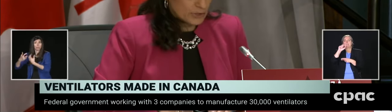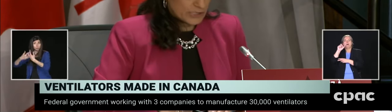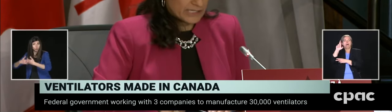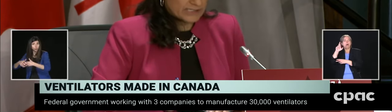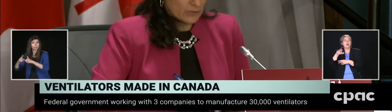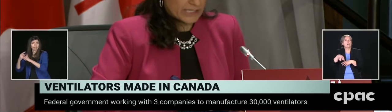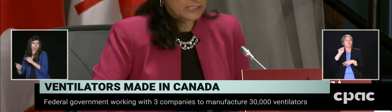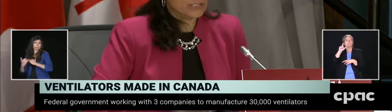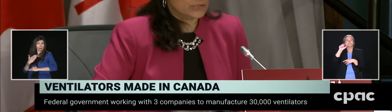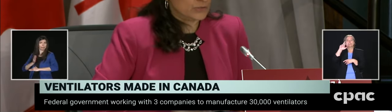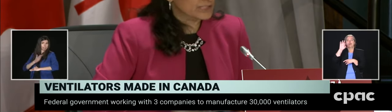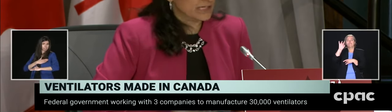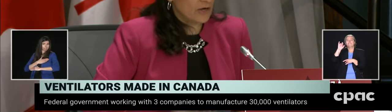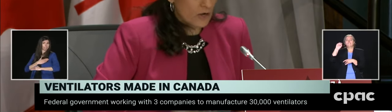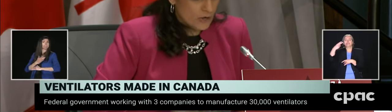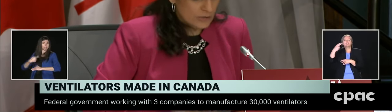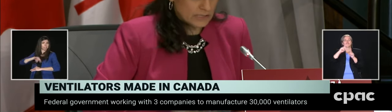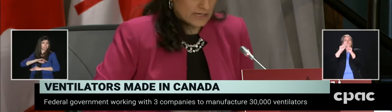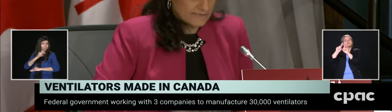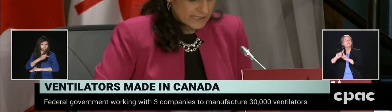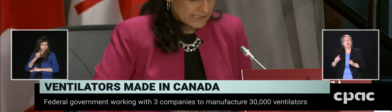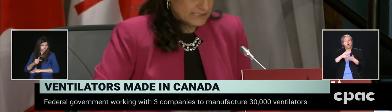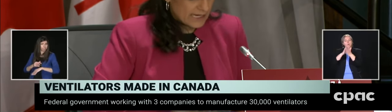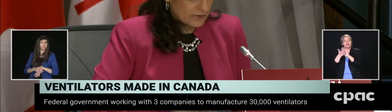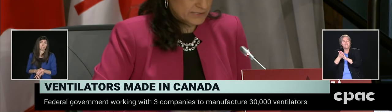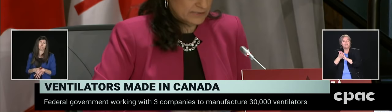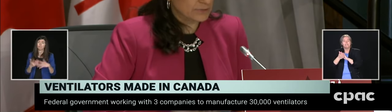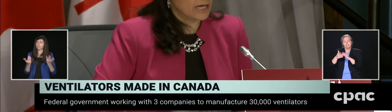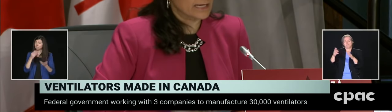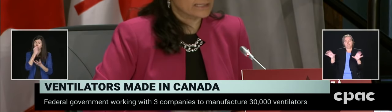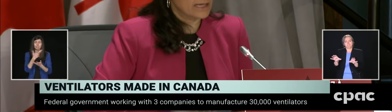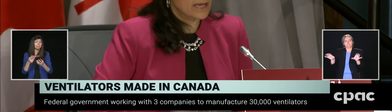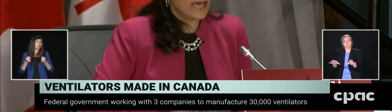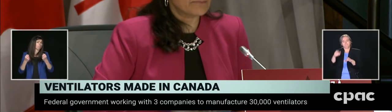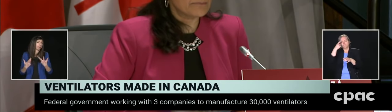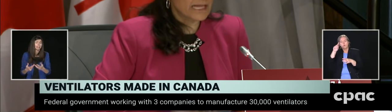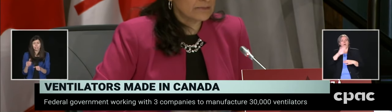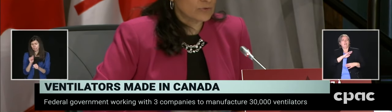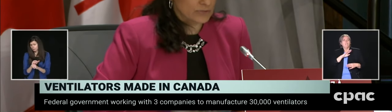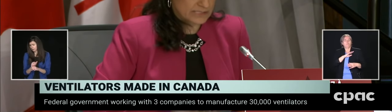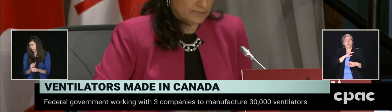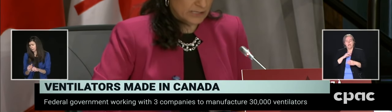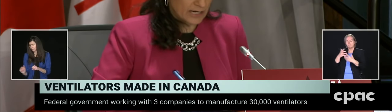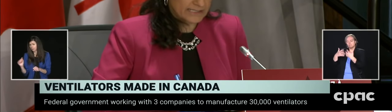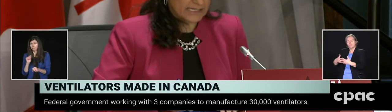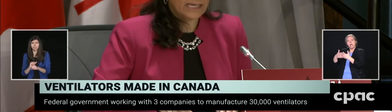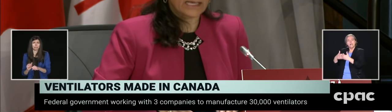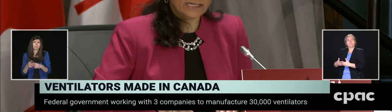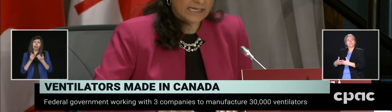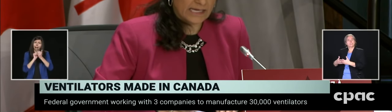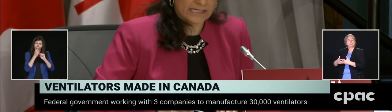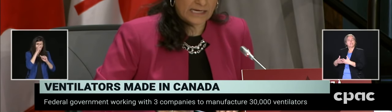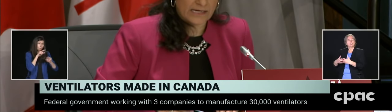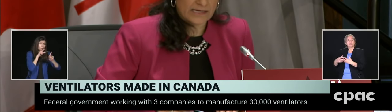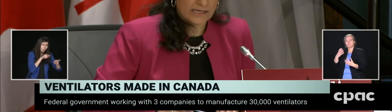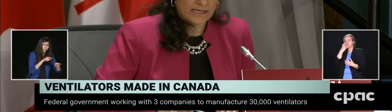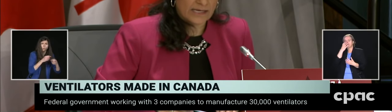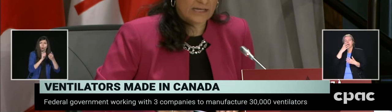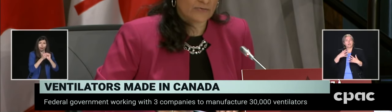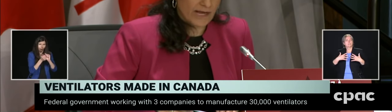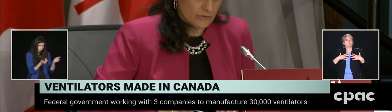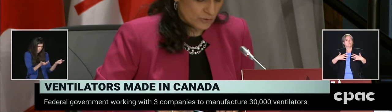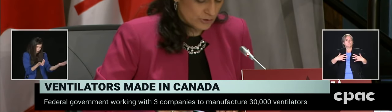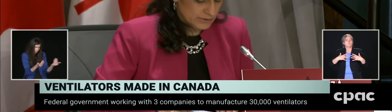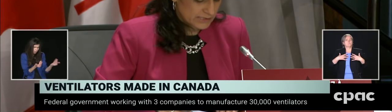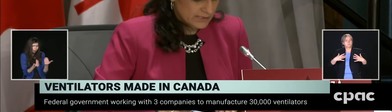lot of work is going into sourcing all of these health supplies and many more supplies in Canada